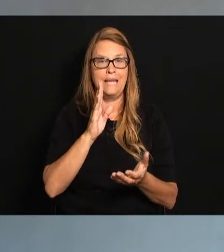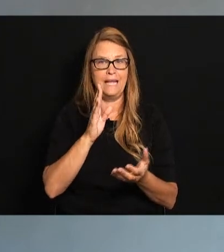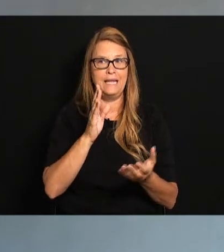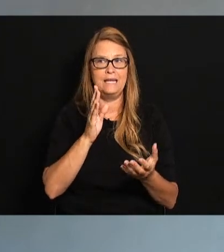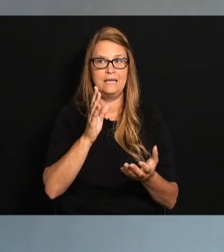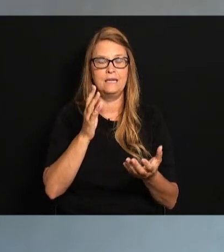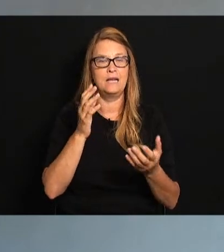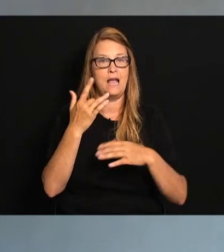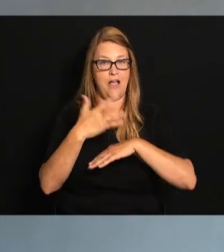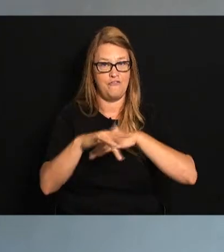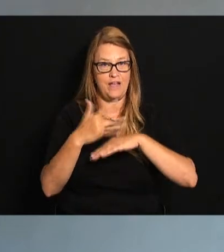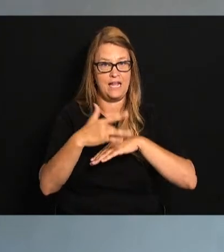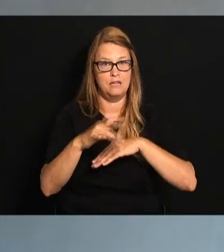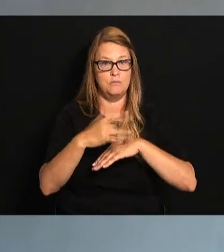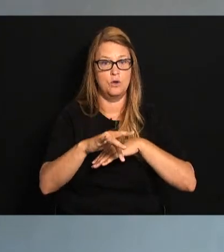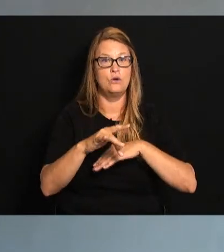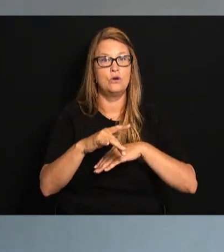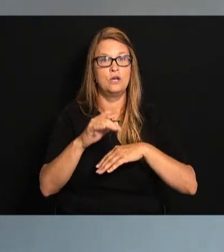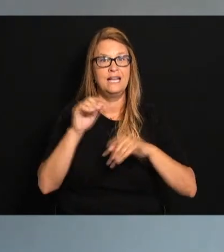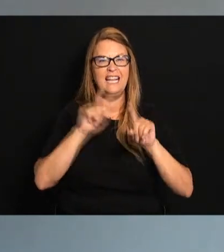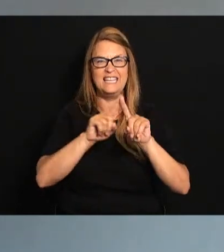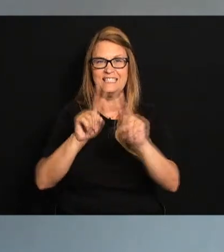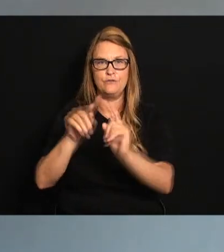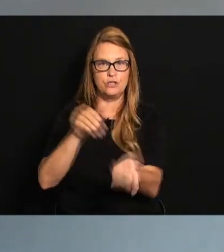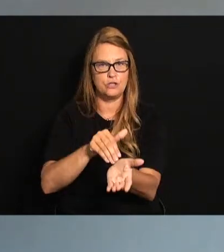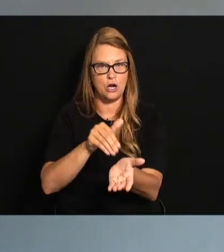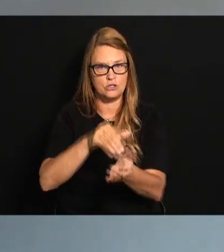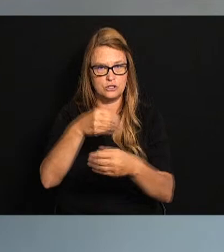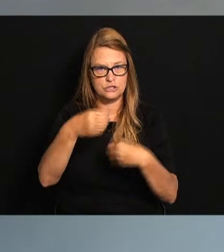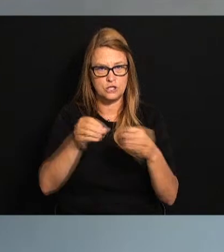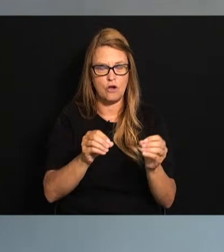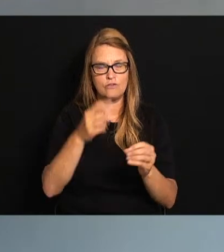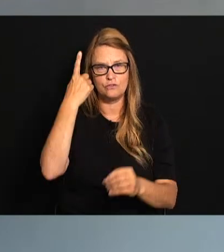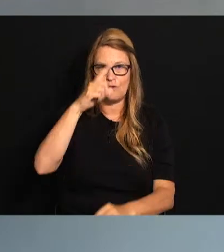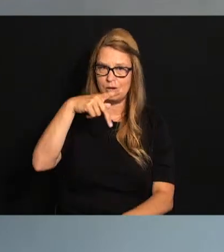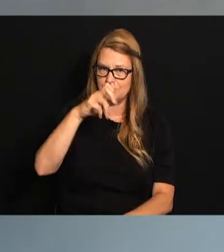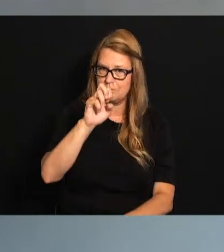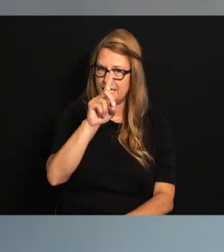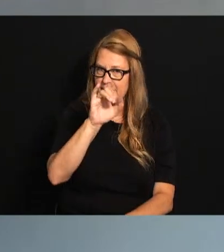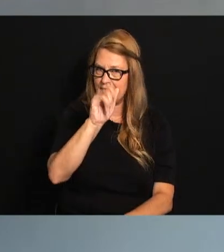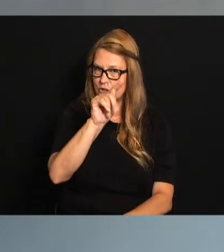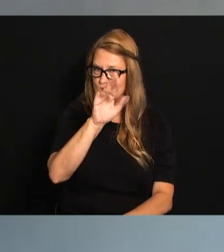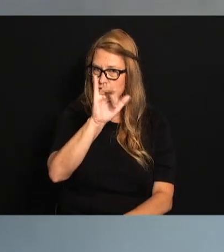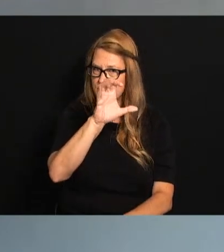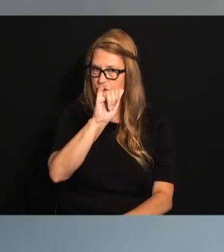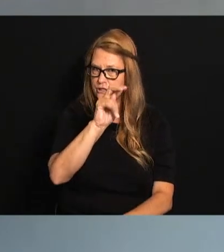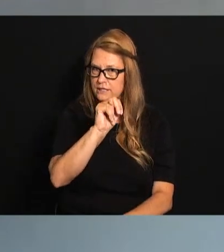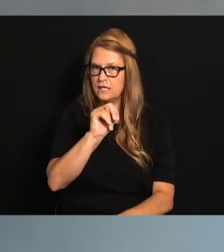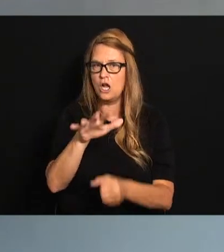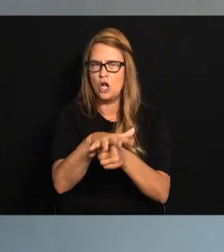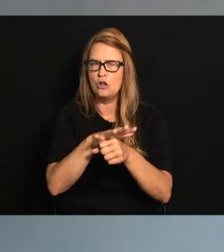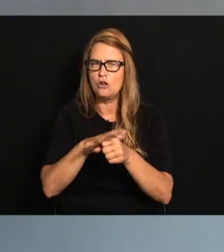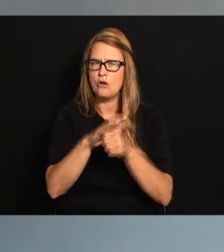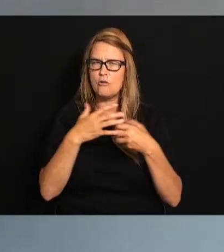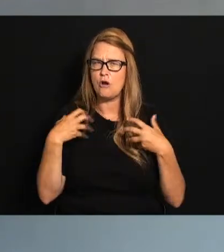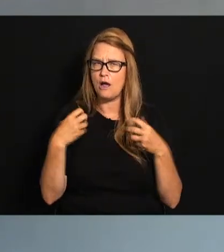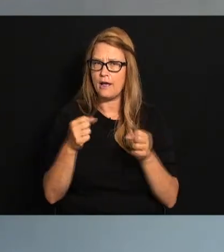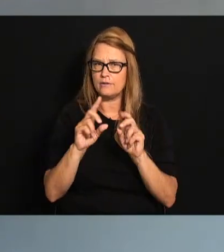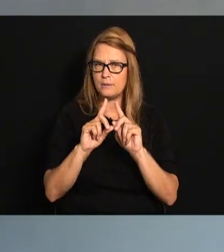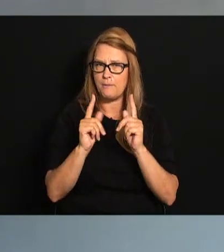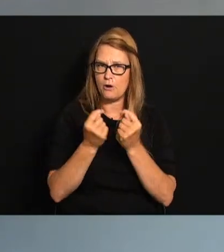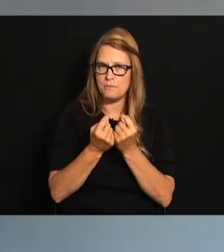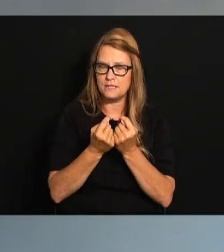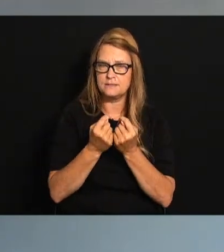increasingly available in physicians' offices, to include pediatricians' offices, local health departments, community health